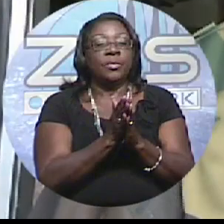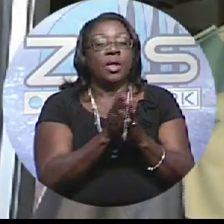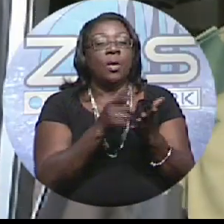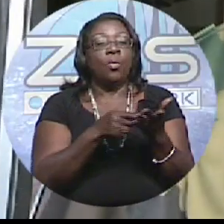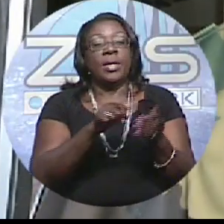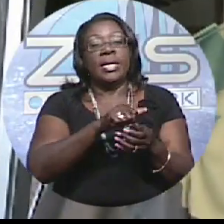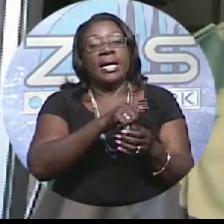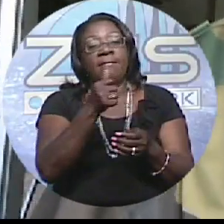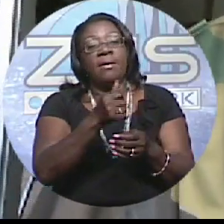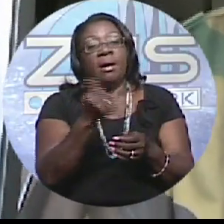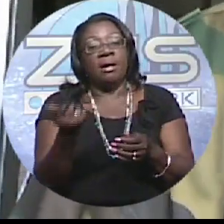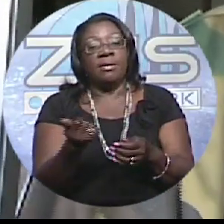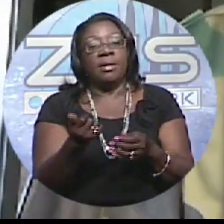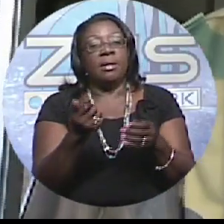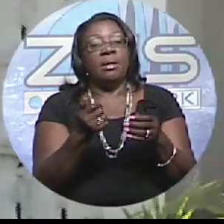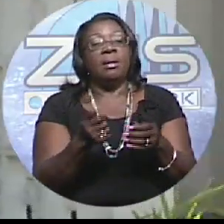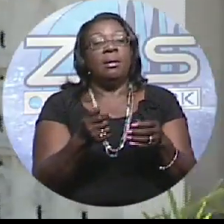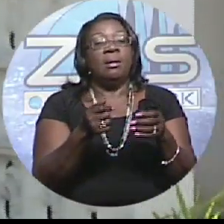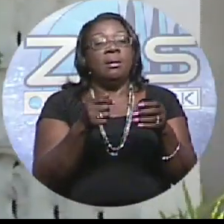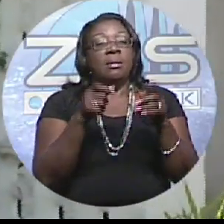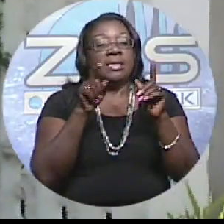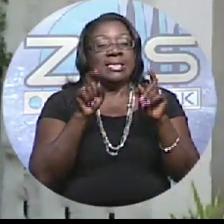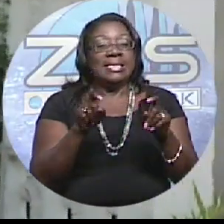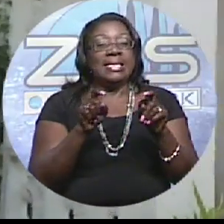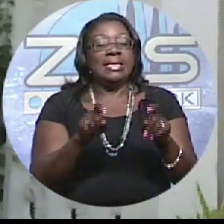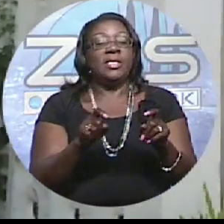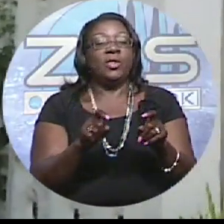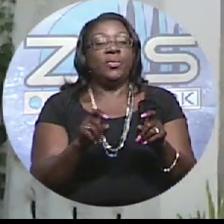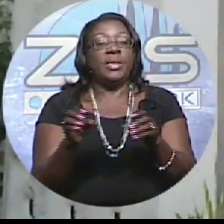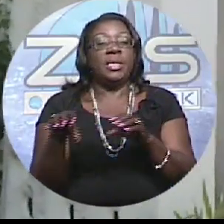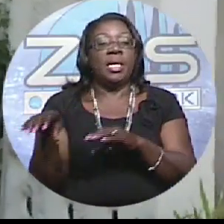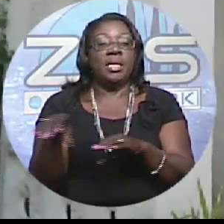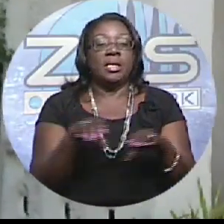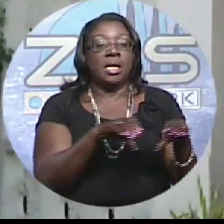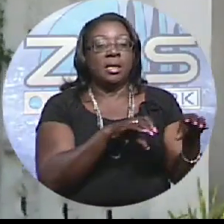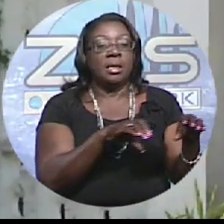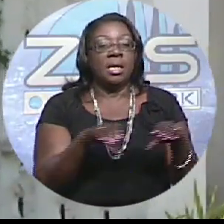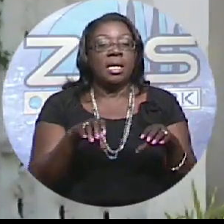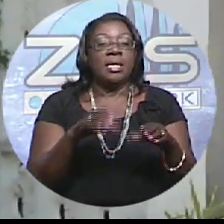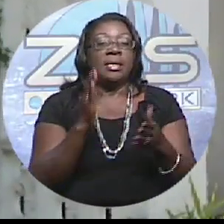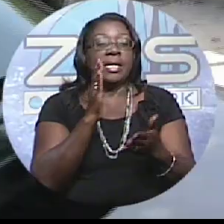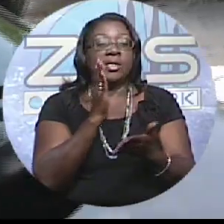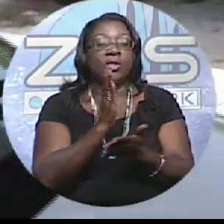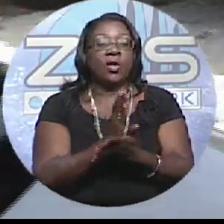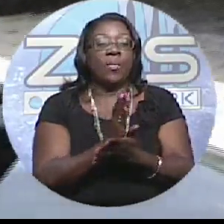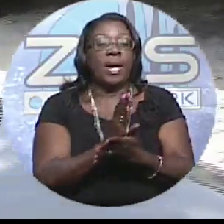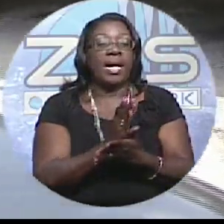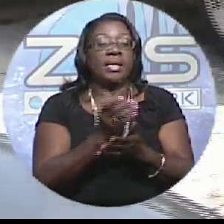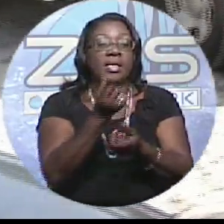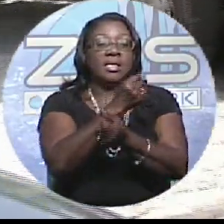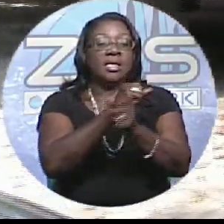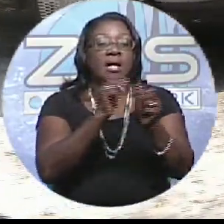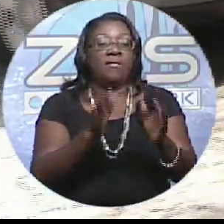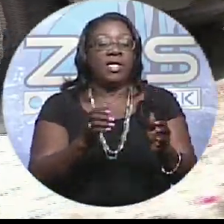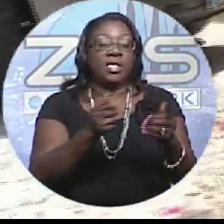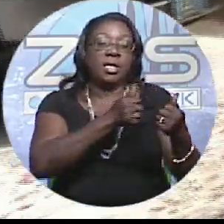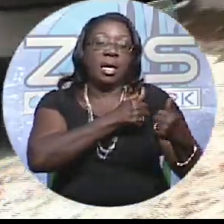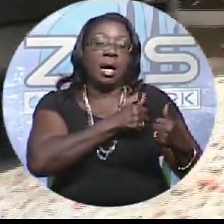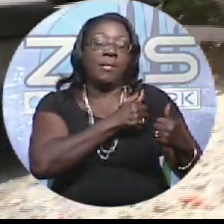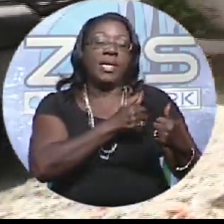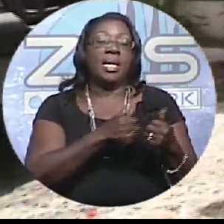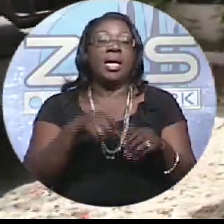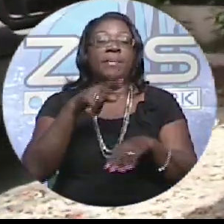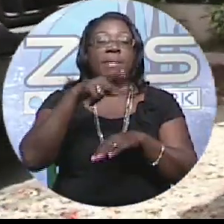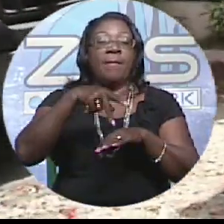whatever other assistance needs to be done, we'll do that. Our next stop was at the Salvation Army in Palmetto Point and the Church of the Nazarene also in Palmetto